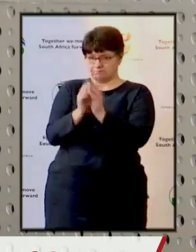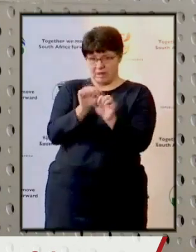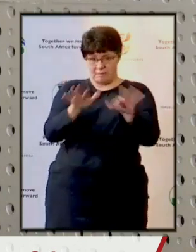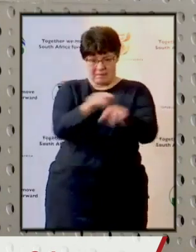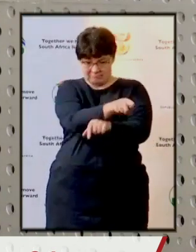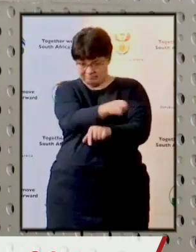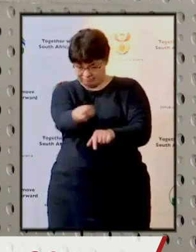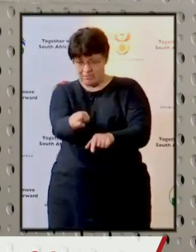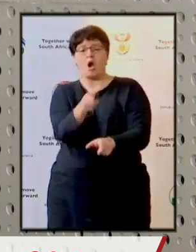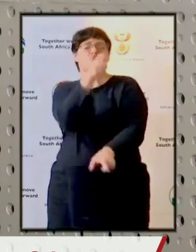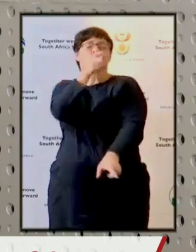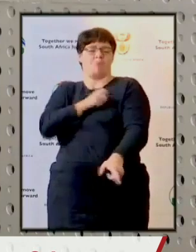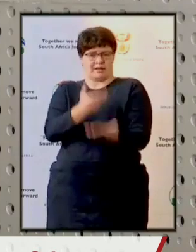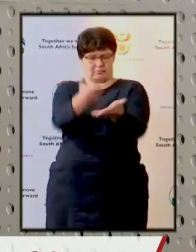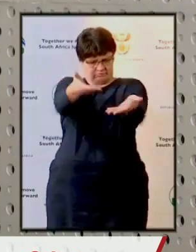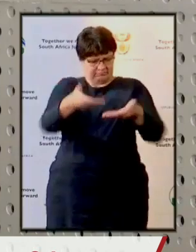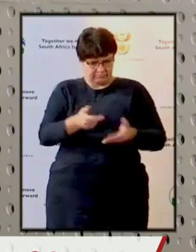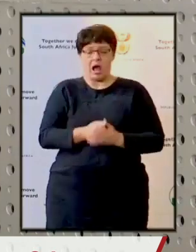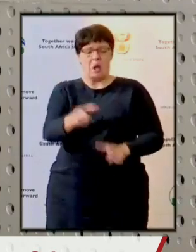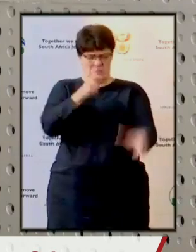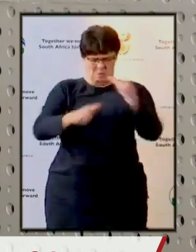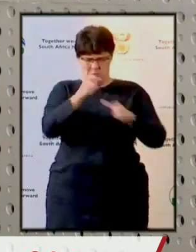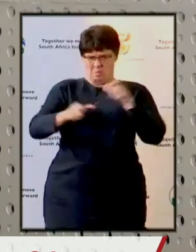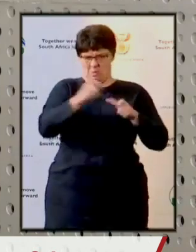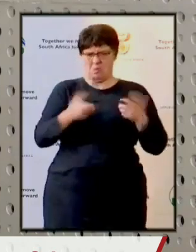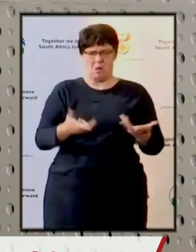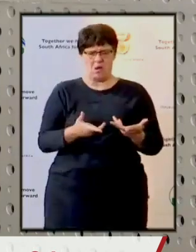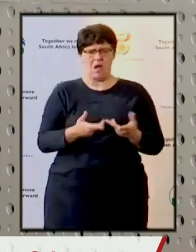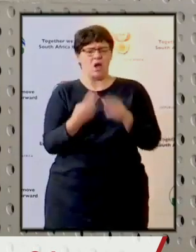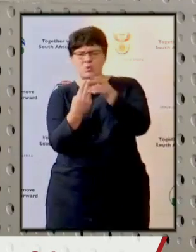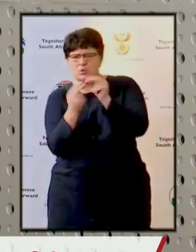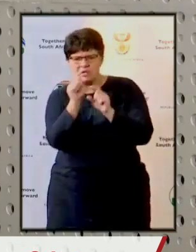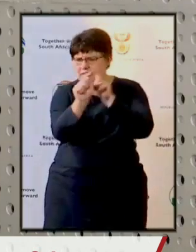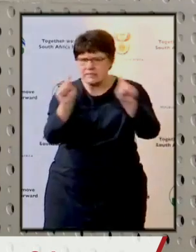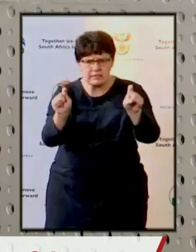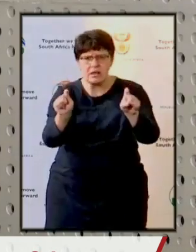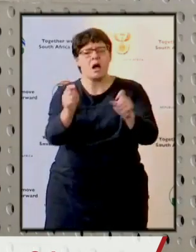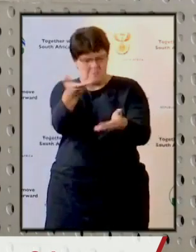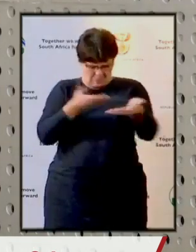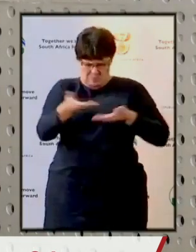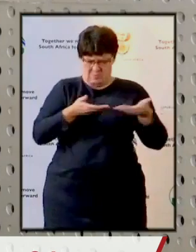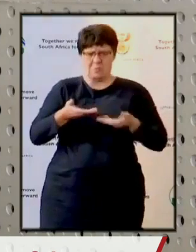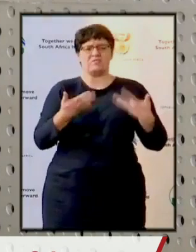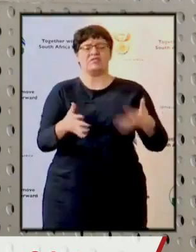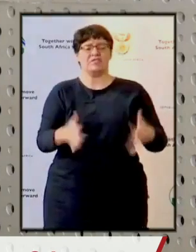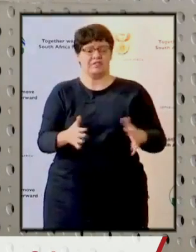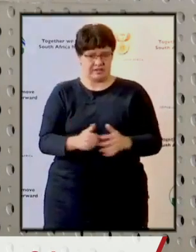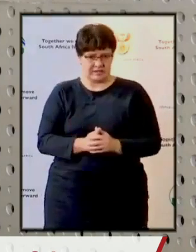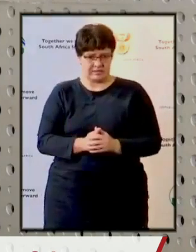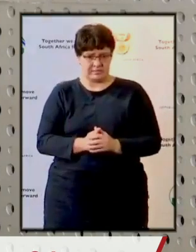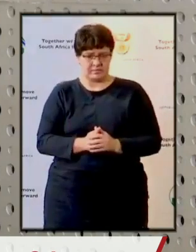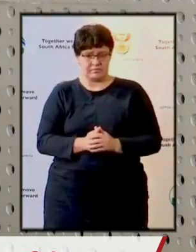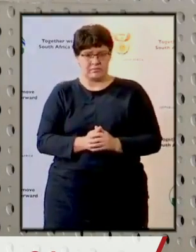Firms, individuals, trade unions, and they took time to do the submission. The process of